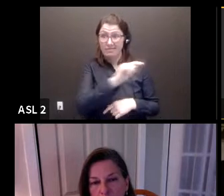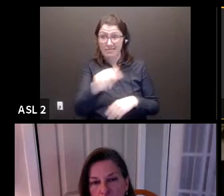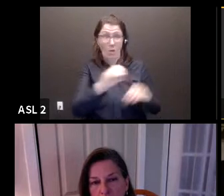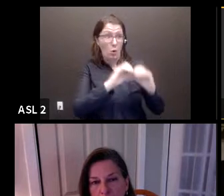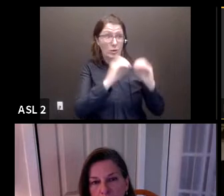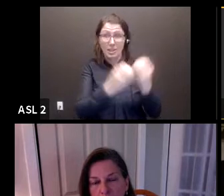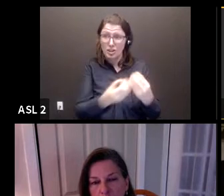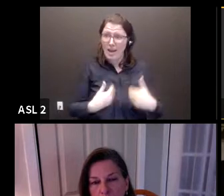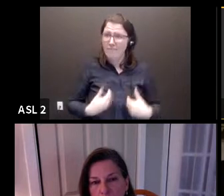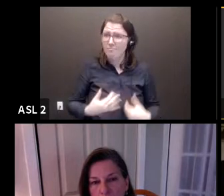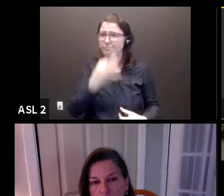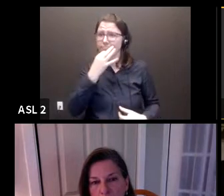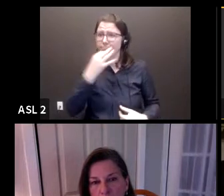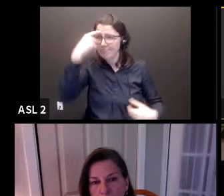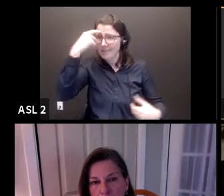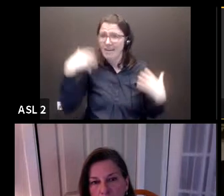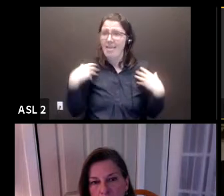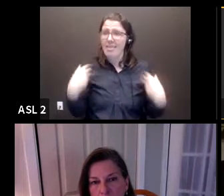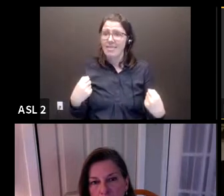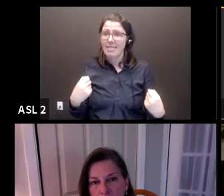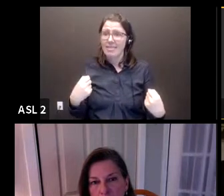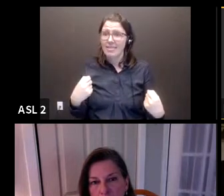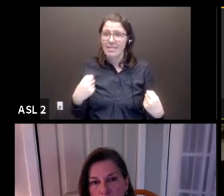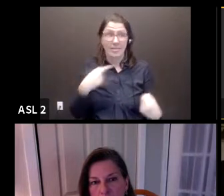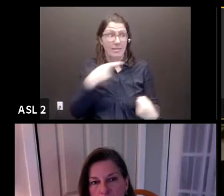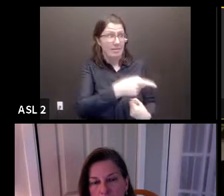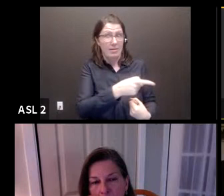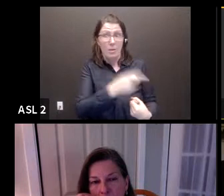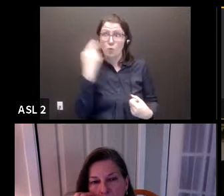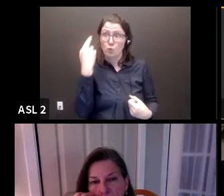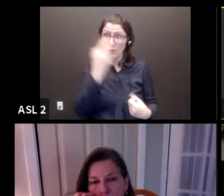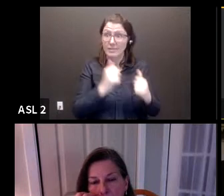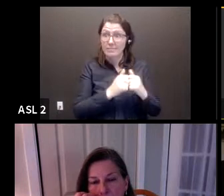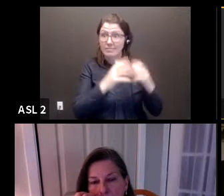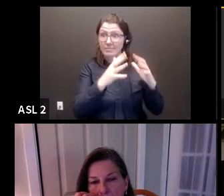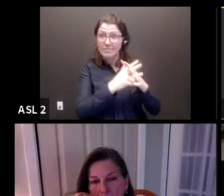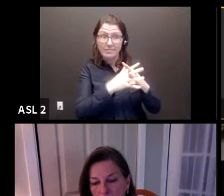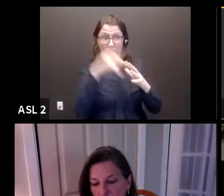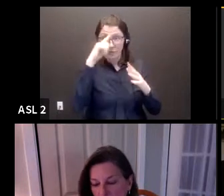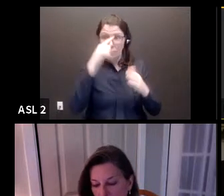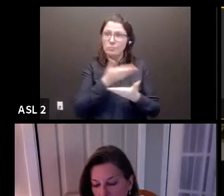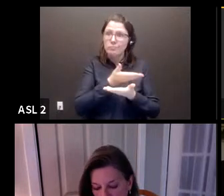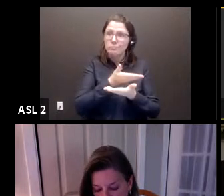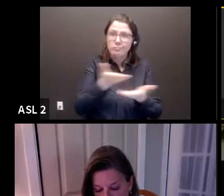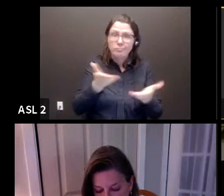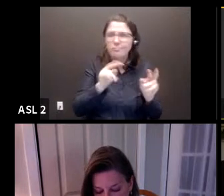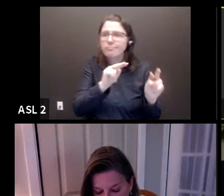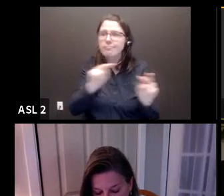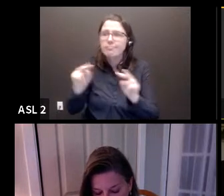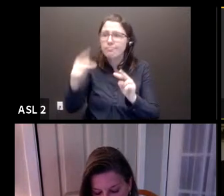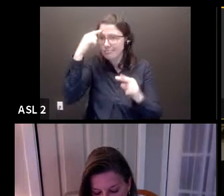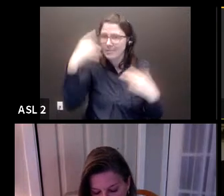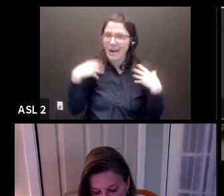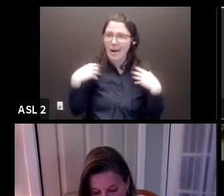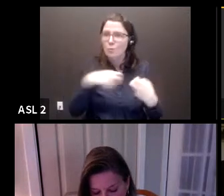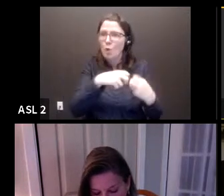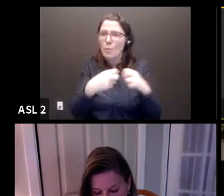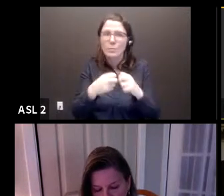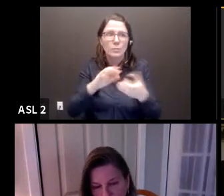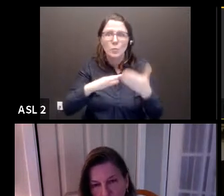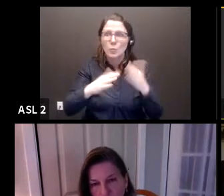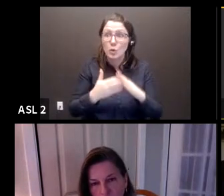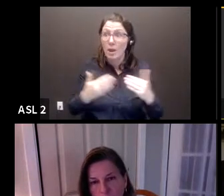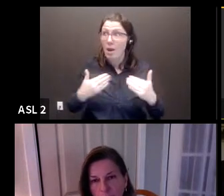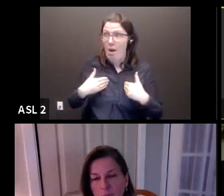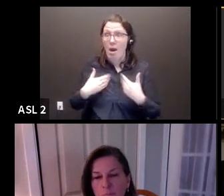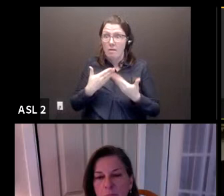exist because they want to help address problems in our community they'll take funding that can be made available and